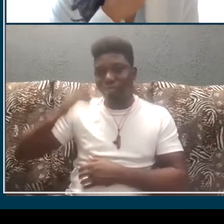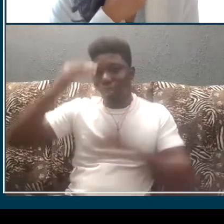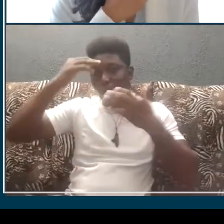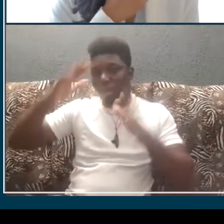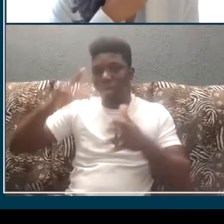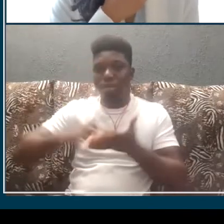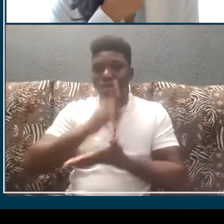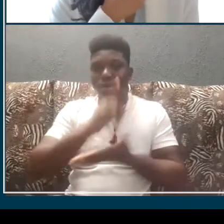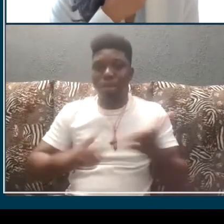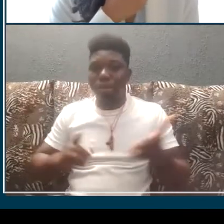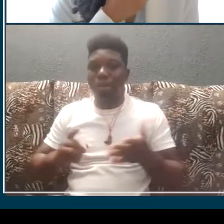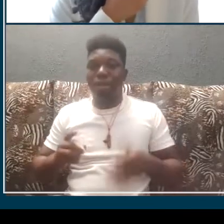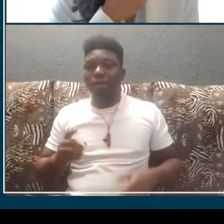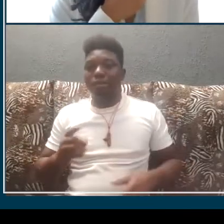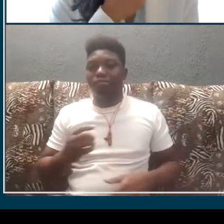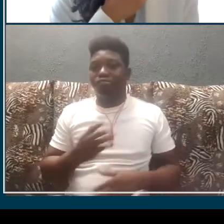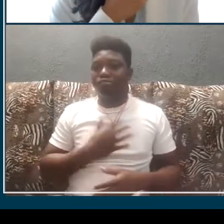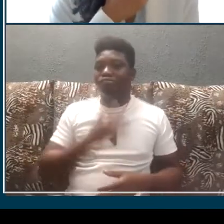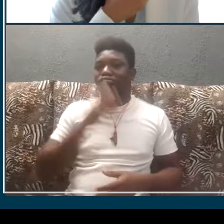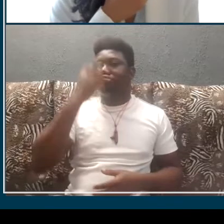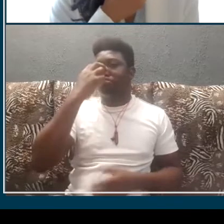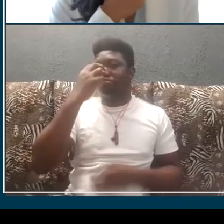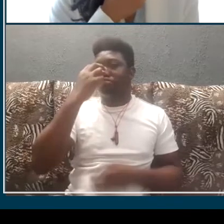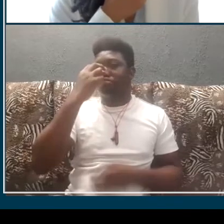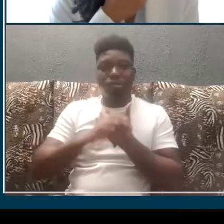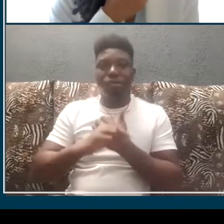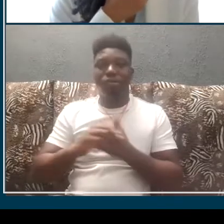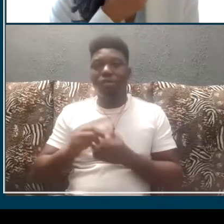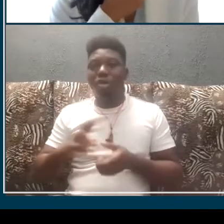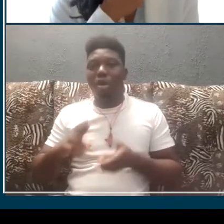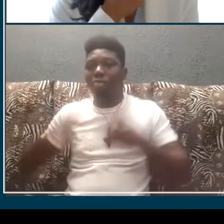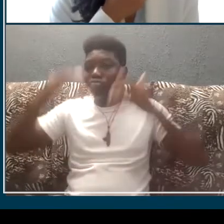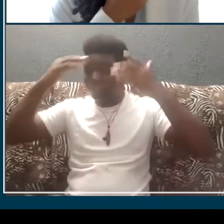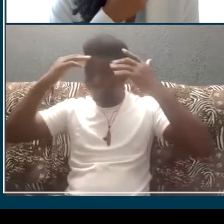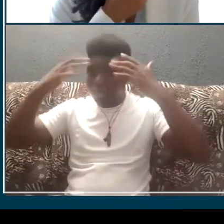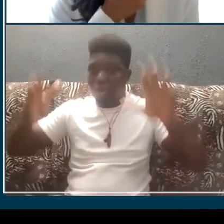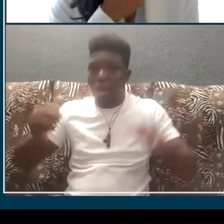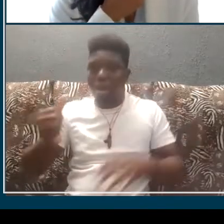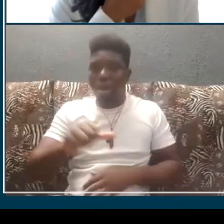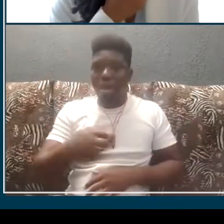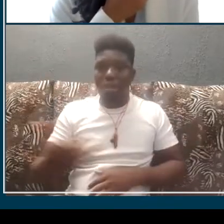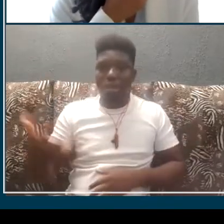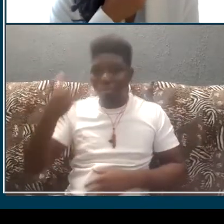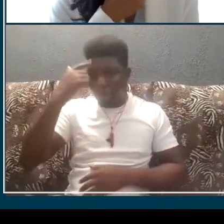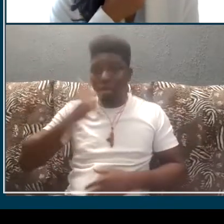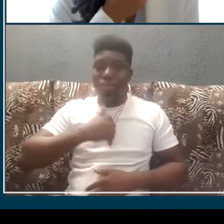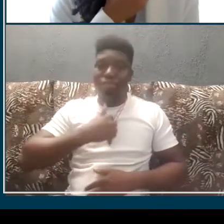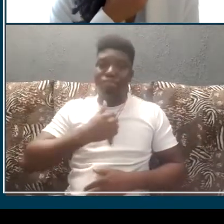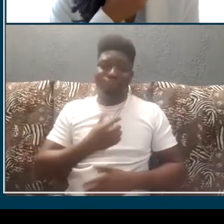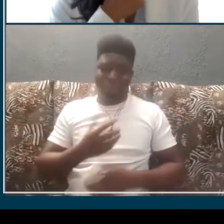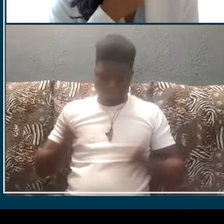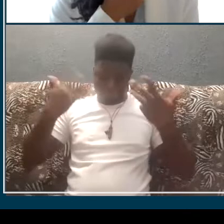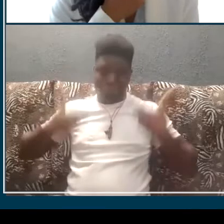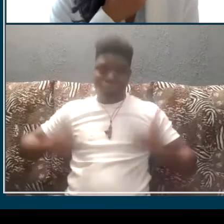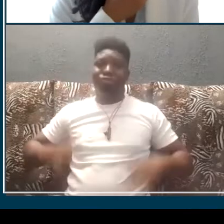know anything because I look different, or it's kind of very confusing to